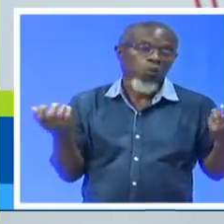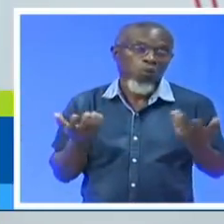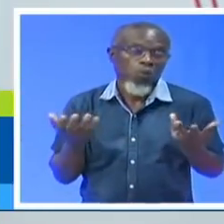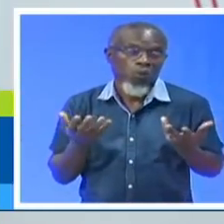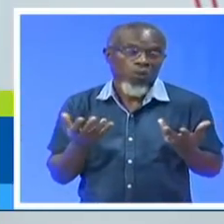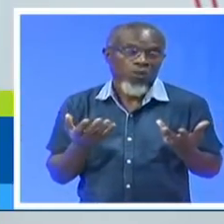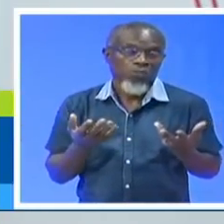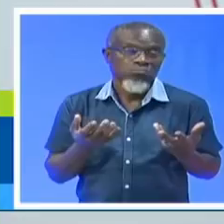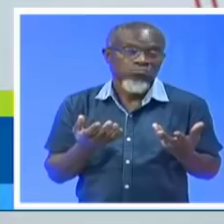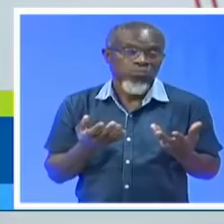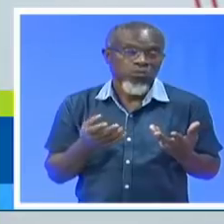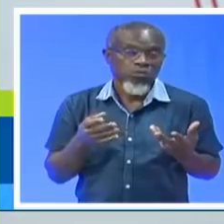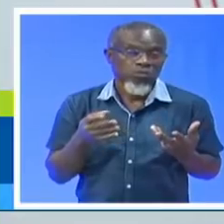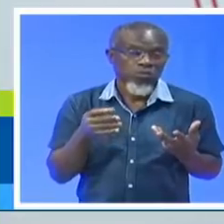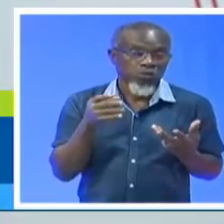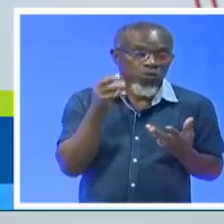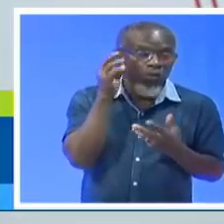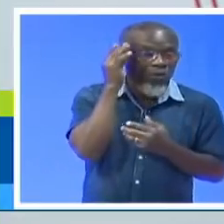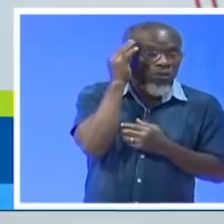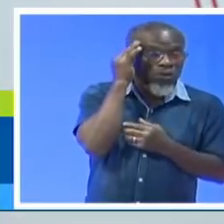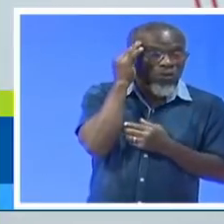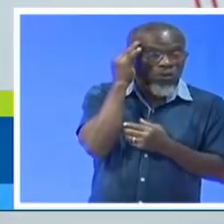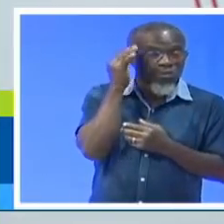healthcare workers by members of the public,